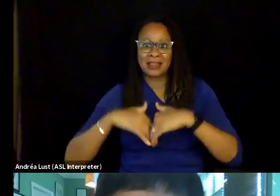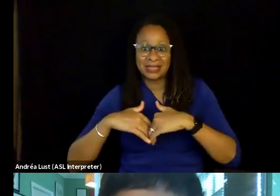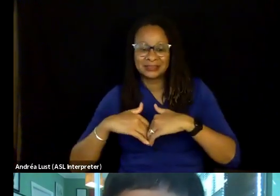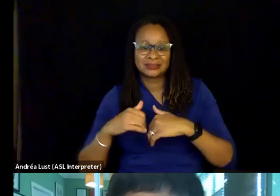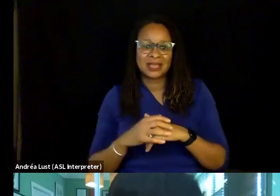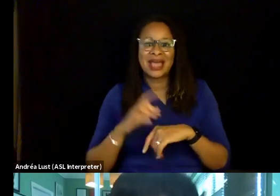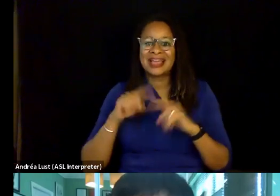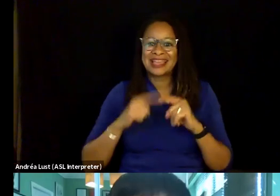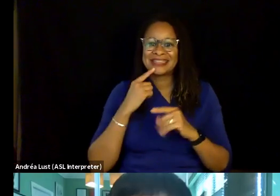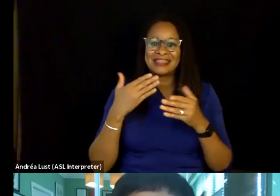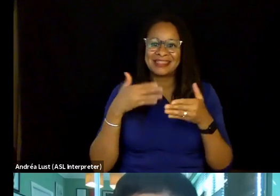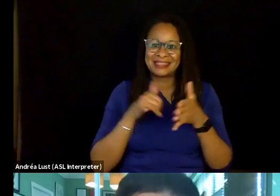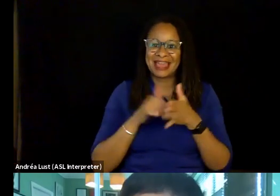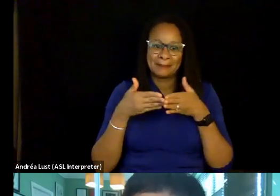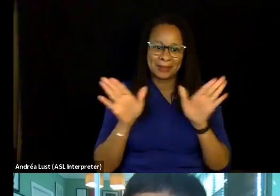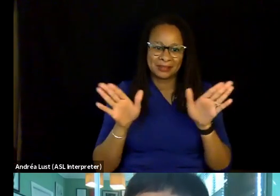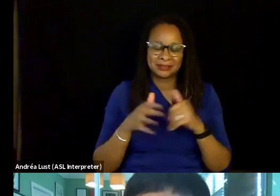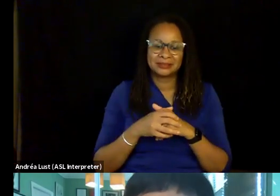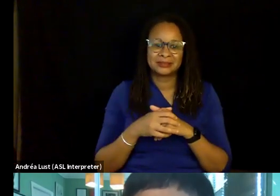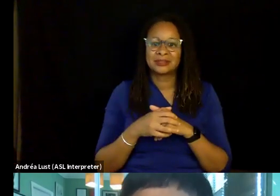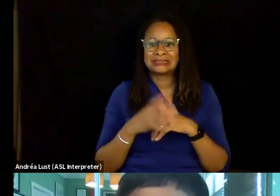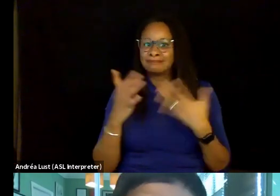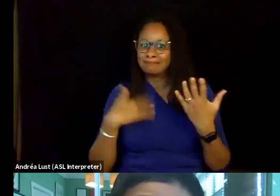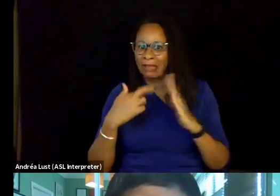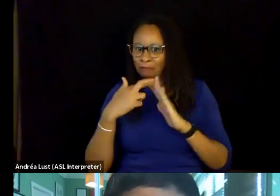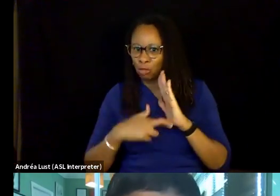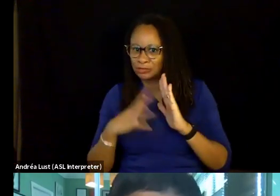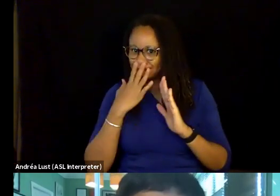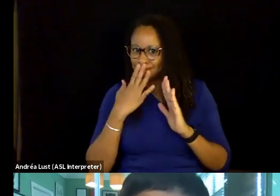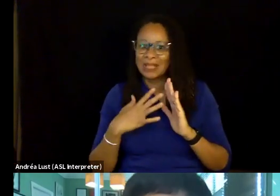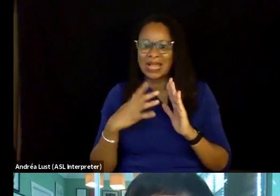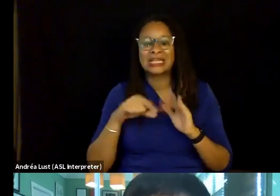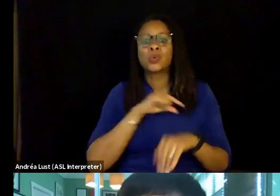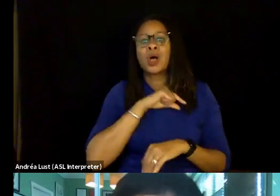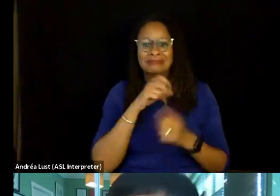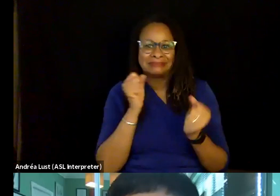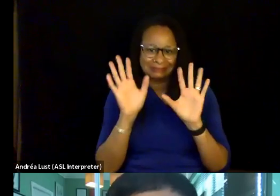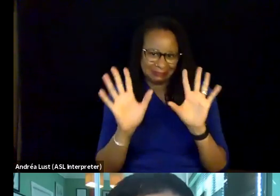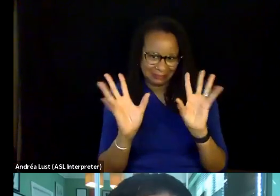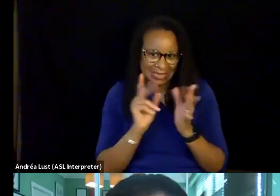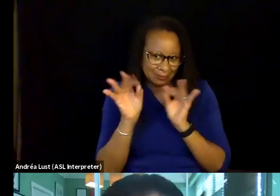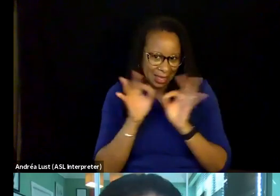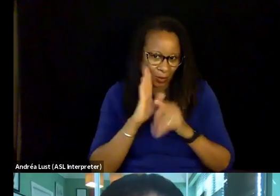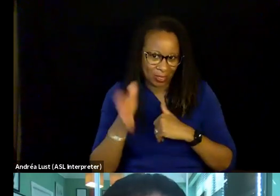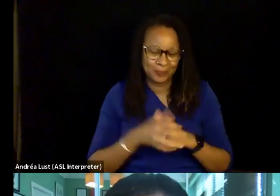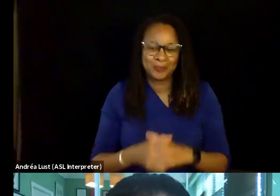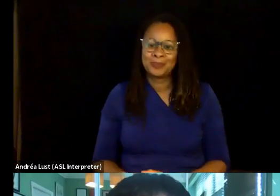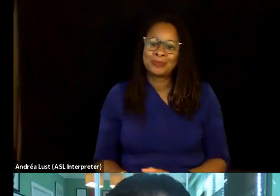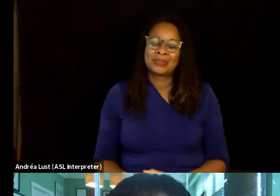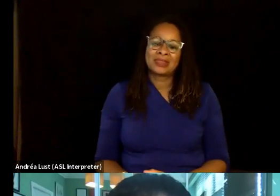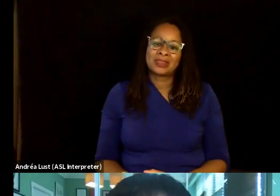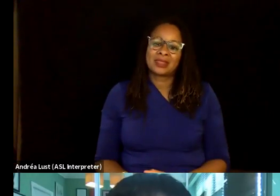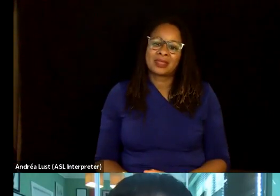that publicly because I have subject to the rules, right? So let me qualify that. But I think